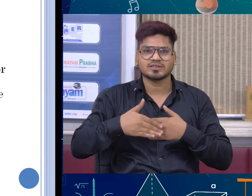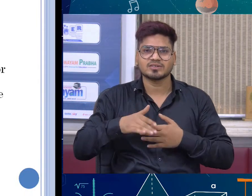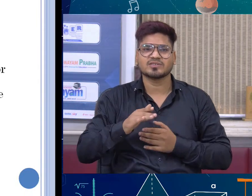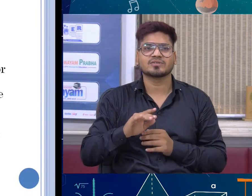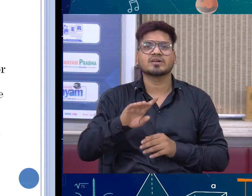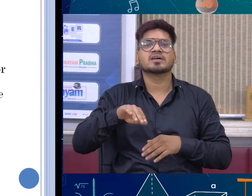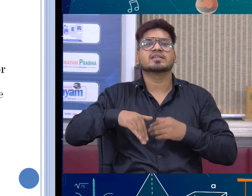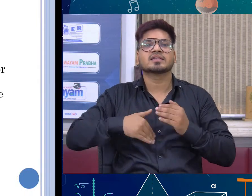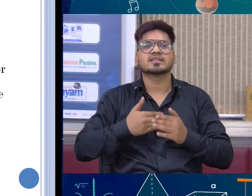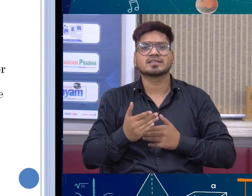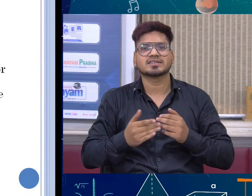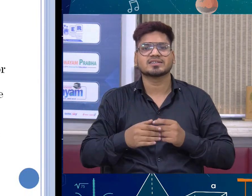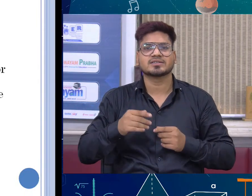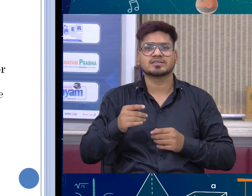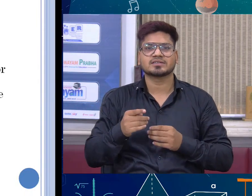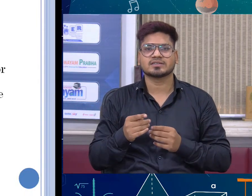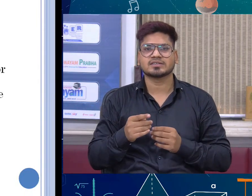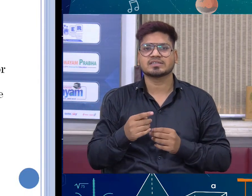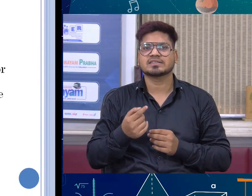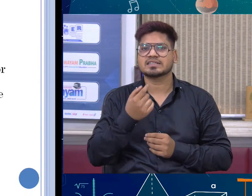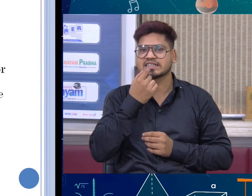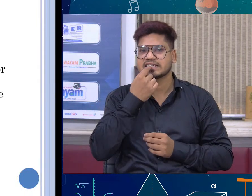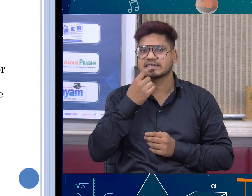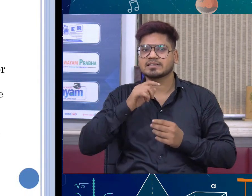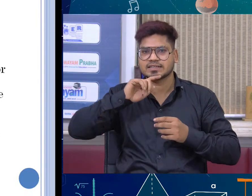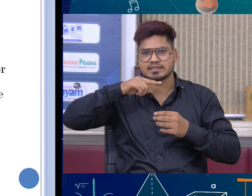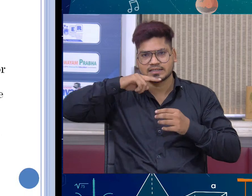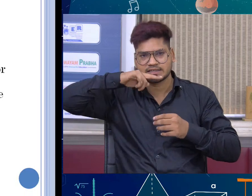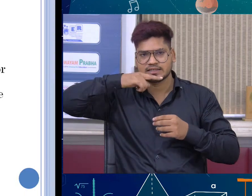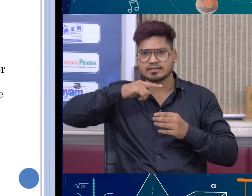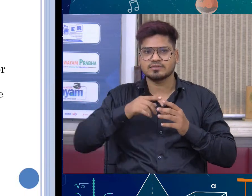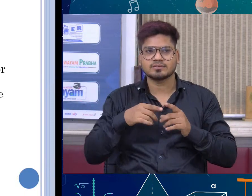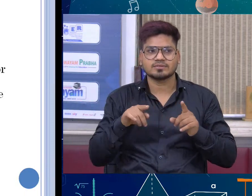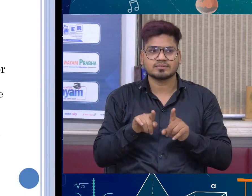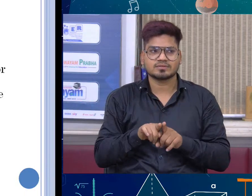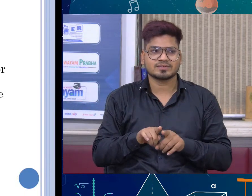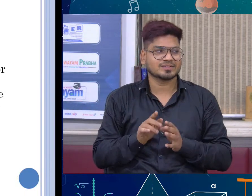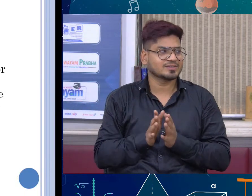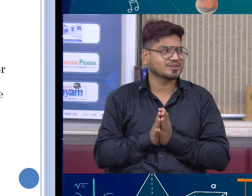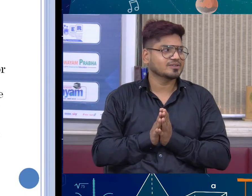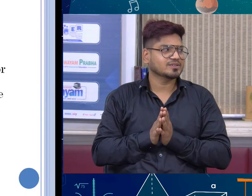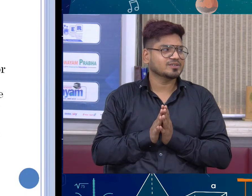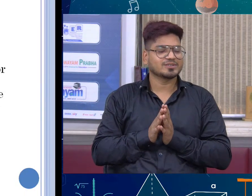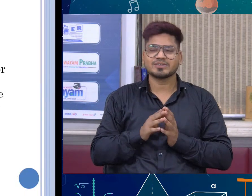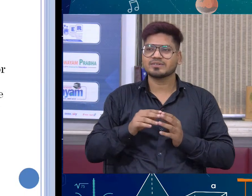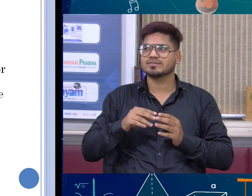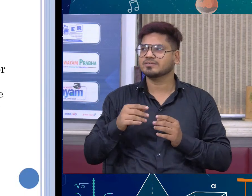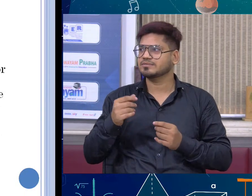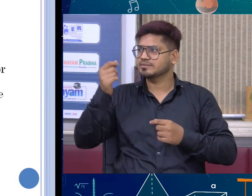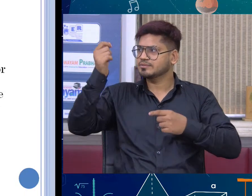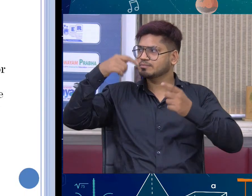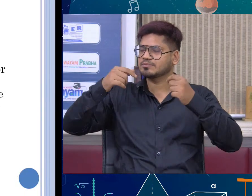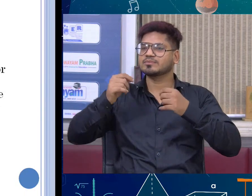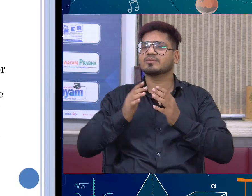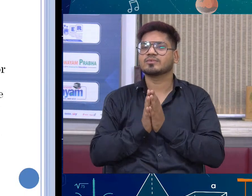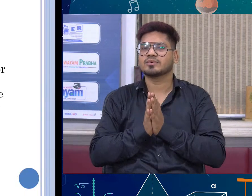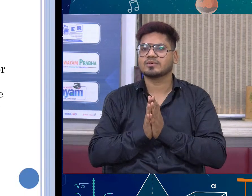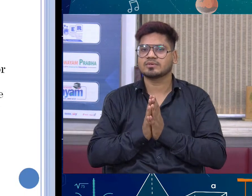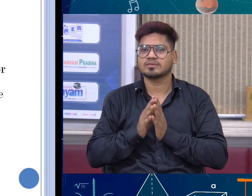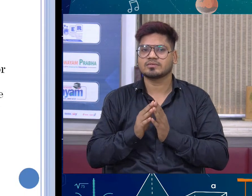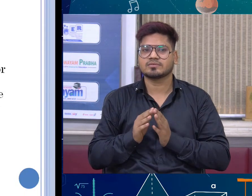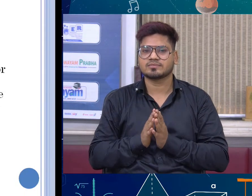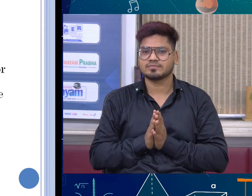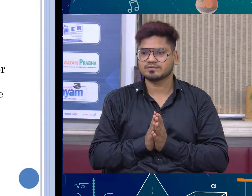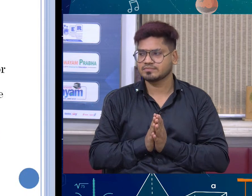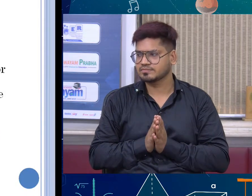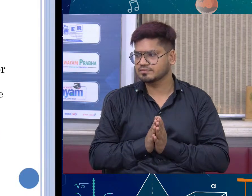field of ripe corn with its flowers wrapped in a curtain of rain, but suddenly a strong wind